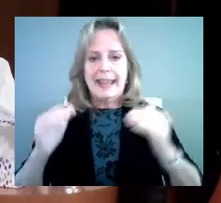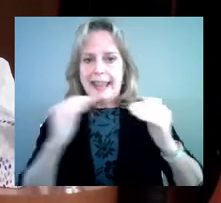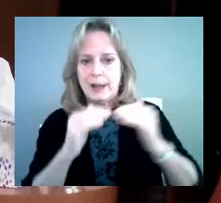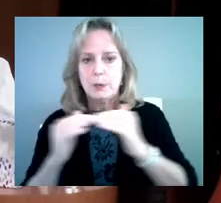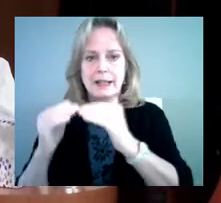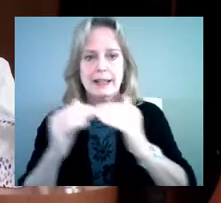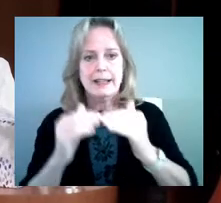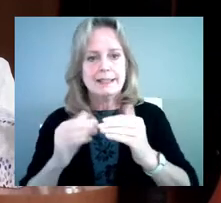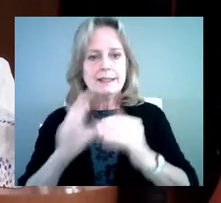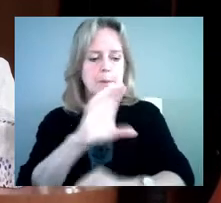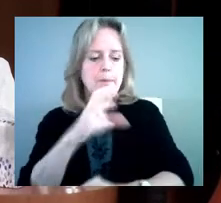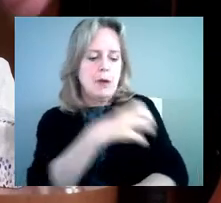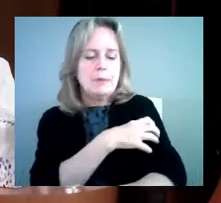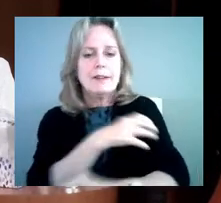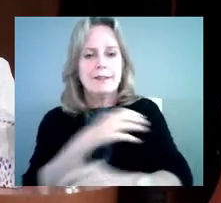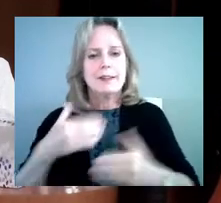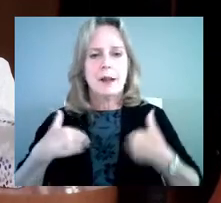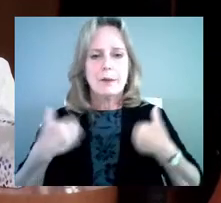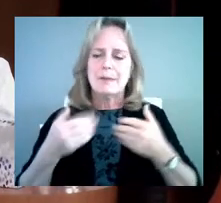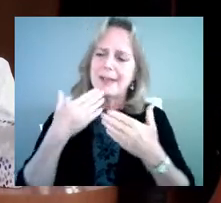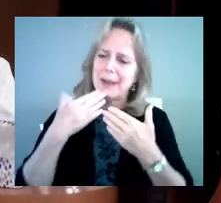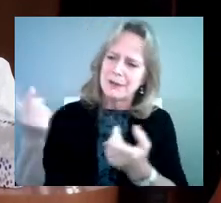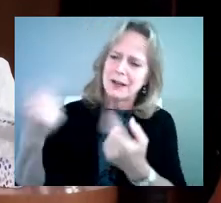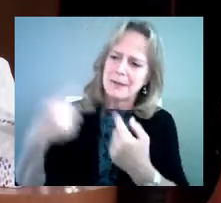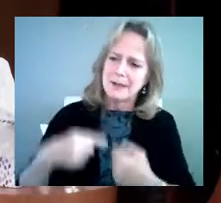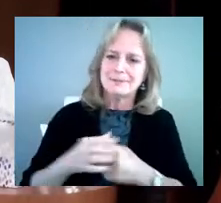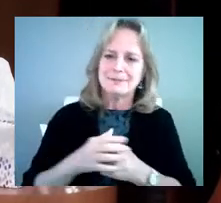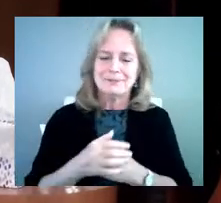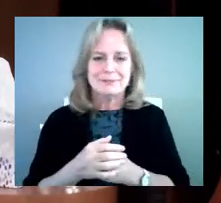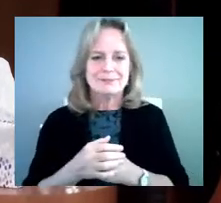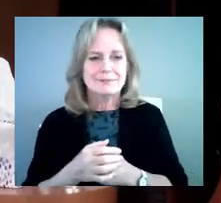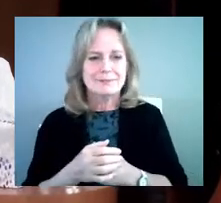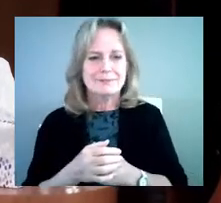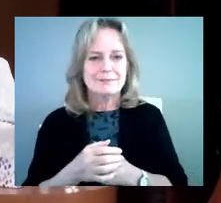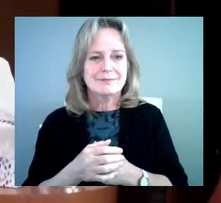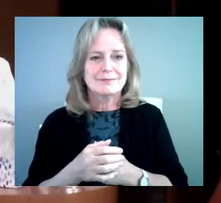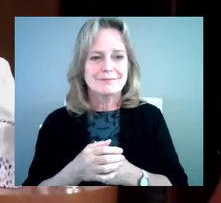its empowerment of young people. Thank you for being here.